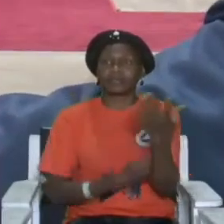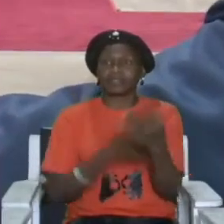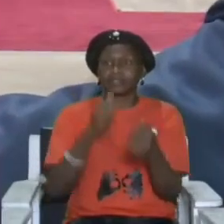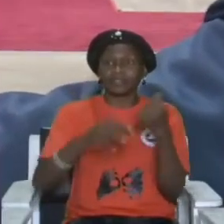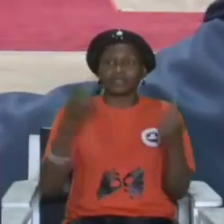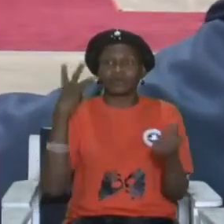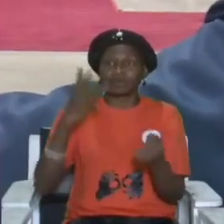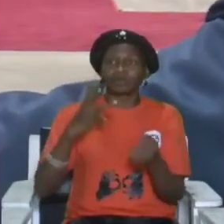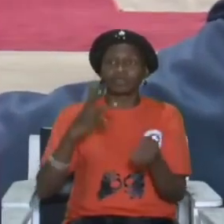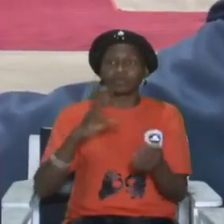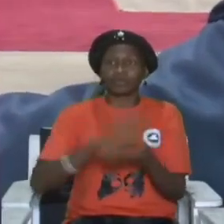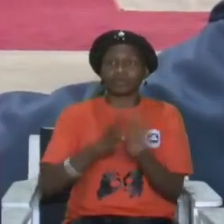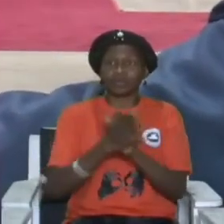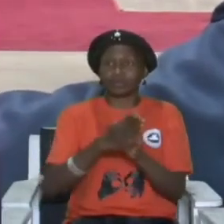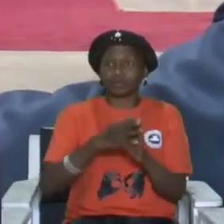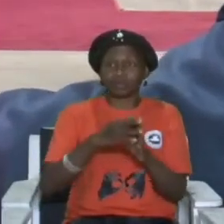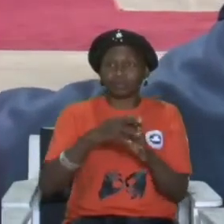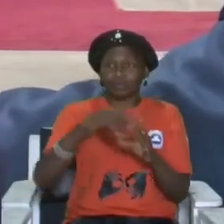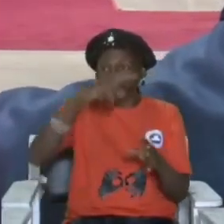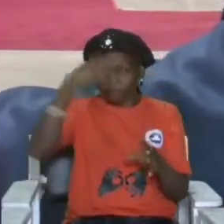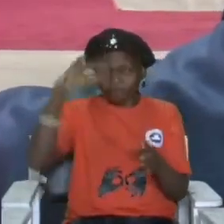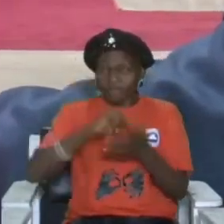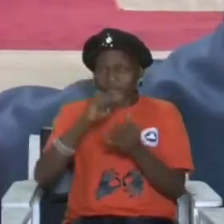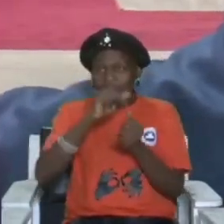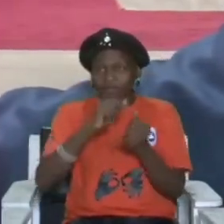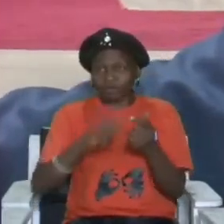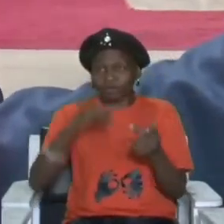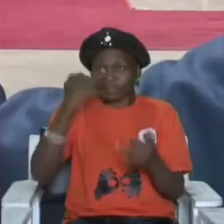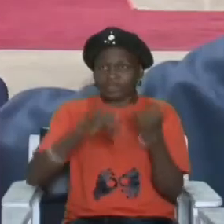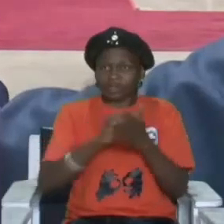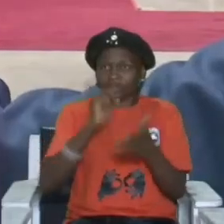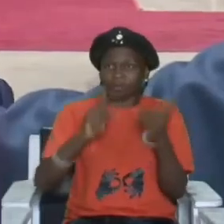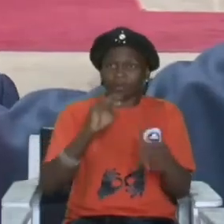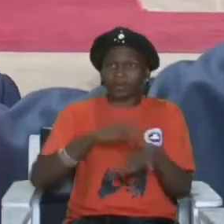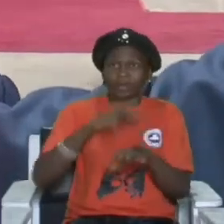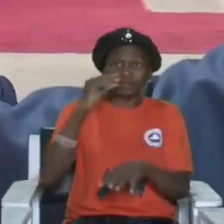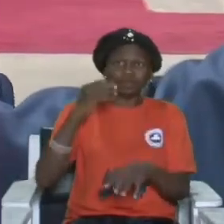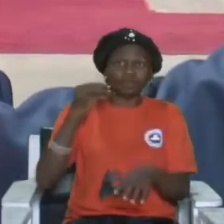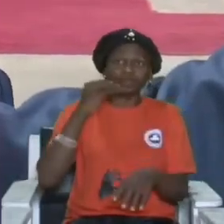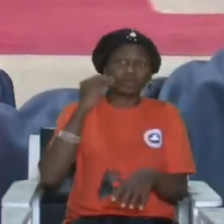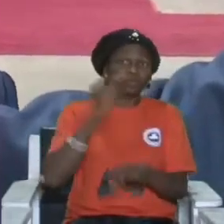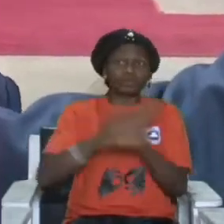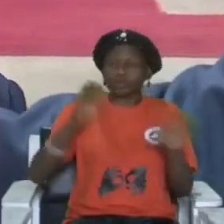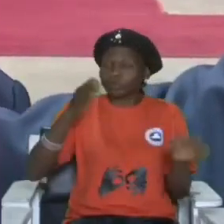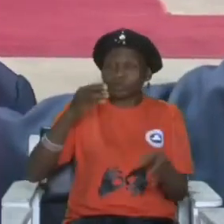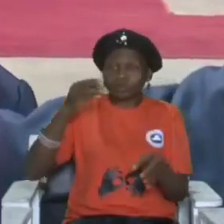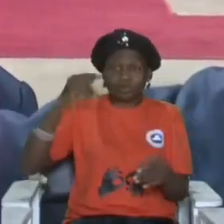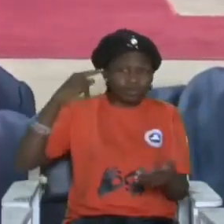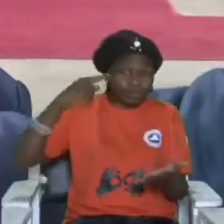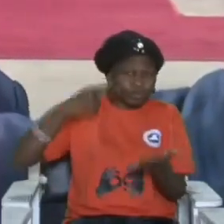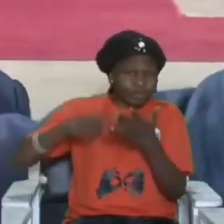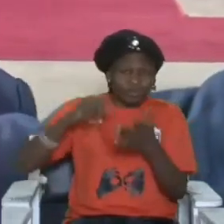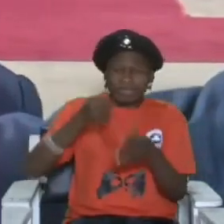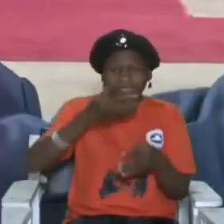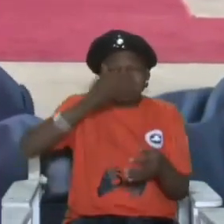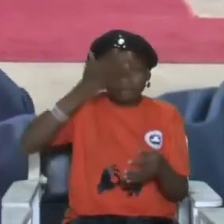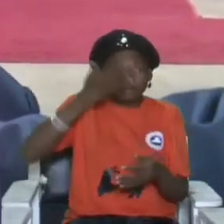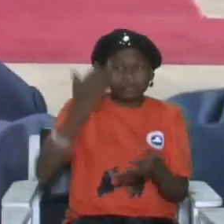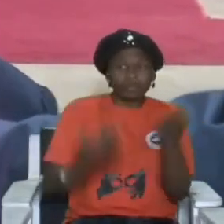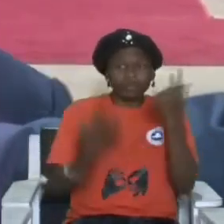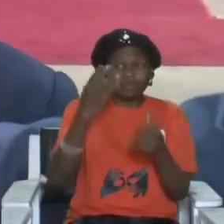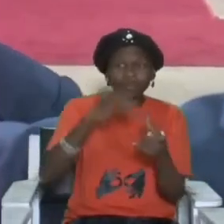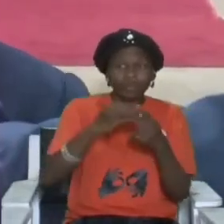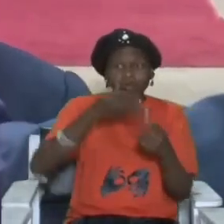was God burned. To the extent that people that were at home didn't even notice any smell of fire or any smell of